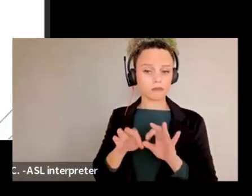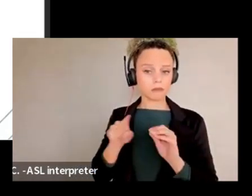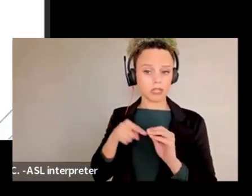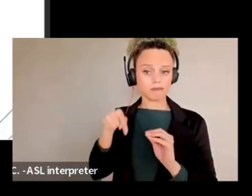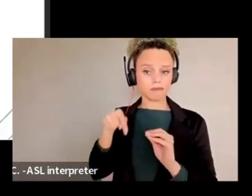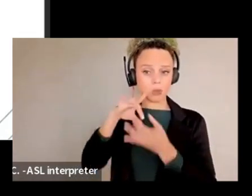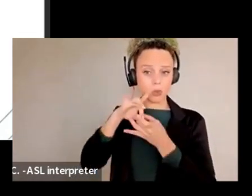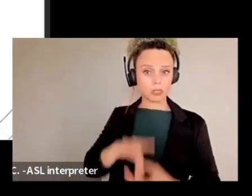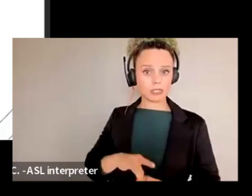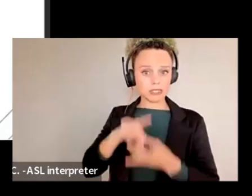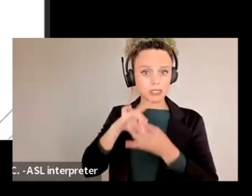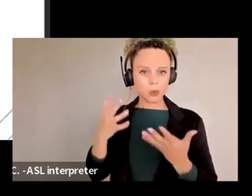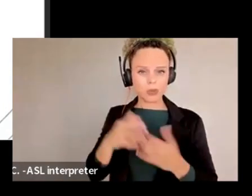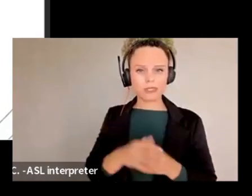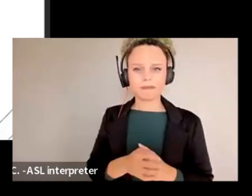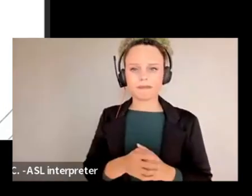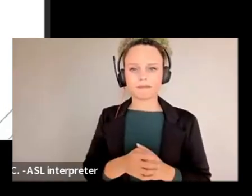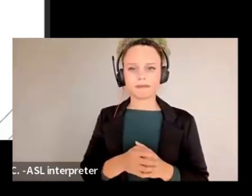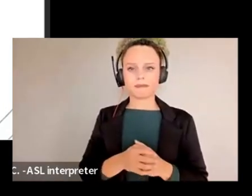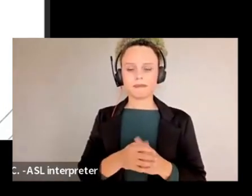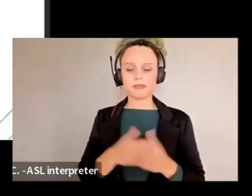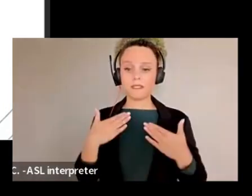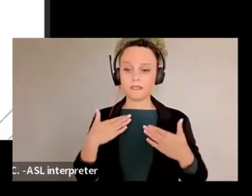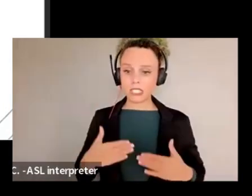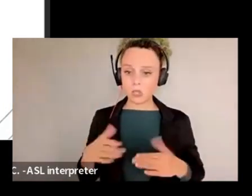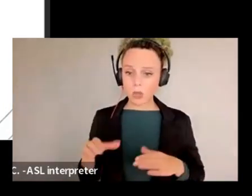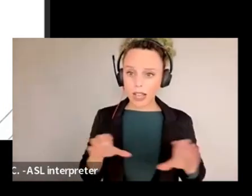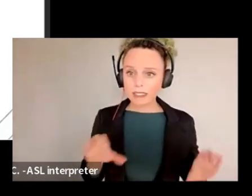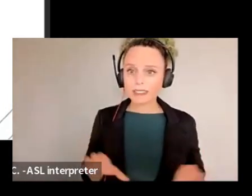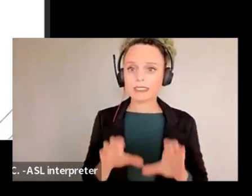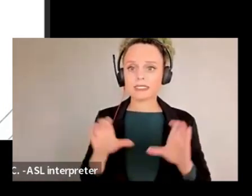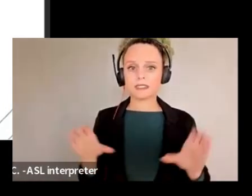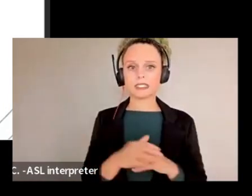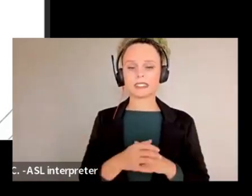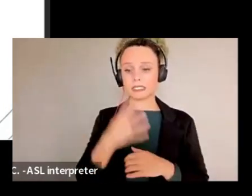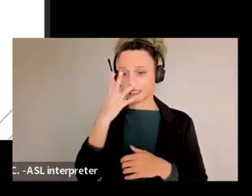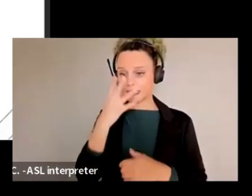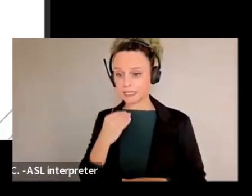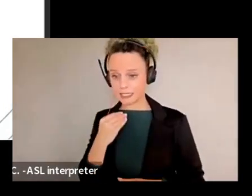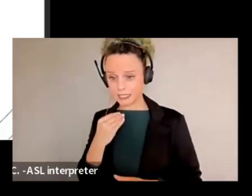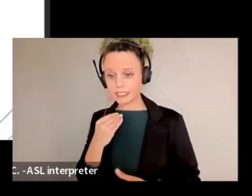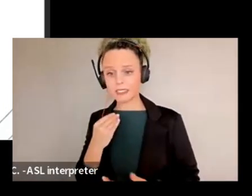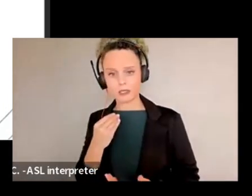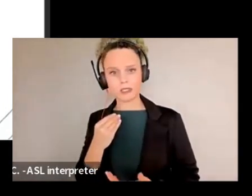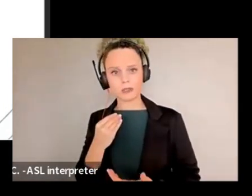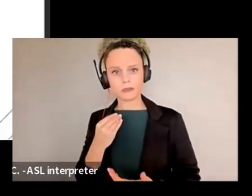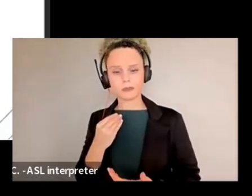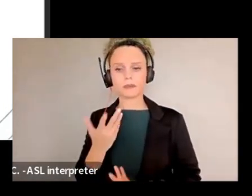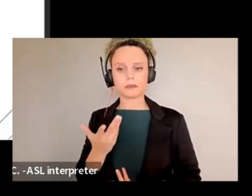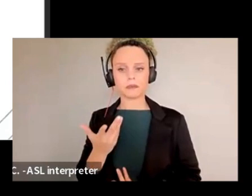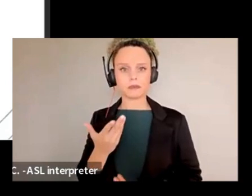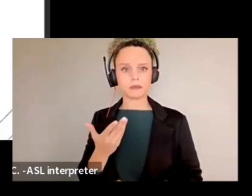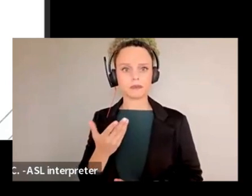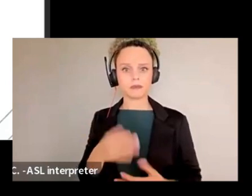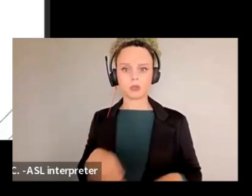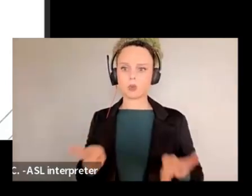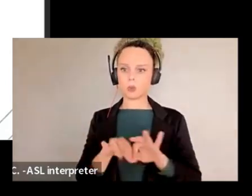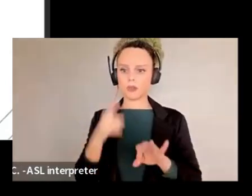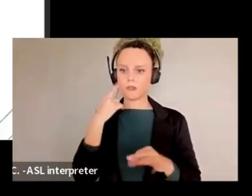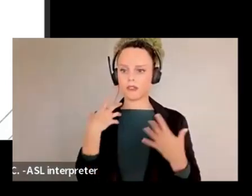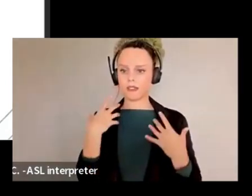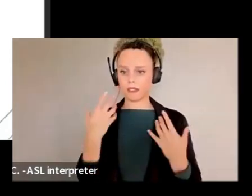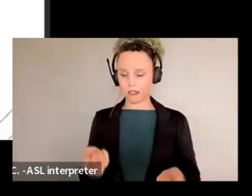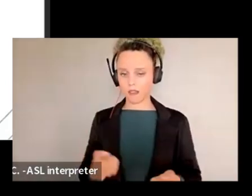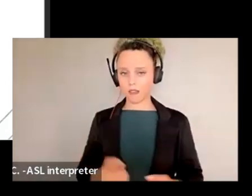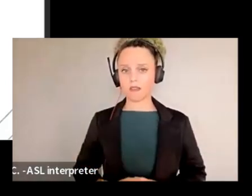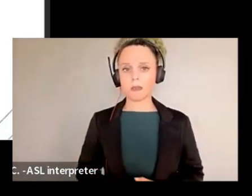And when it comes to holistic, I think it's also important to know that physical activity and sleep quality are all as well